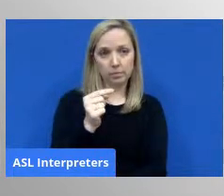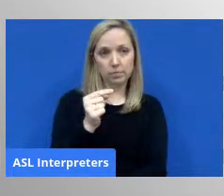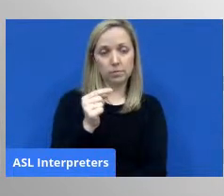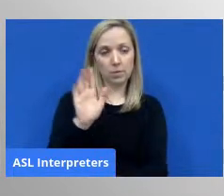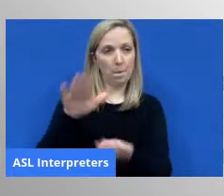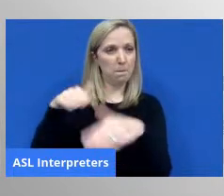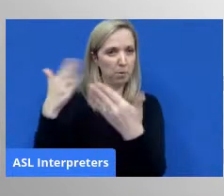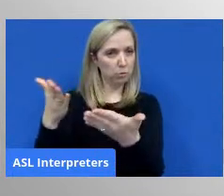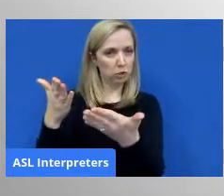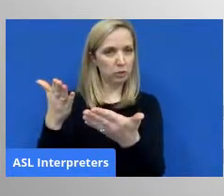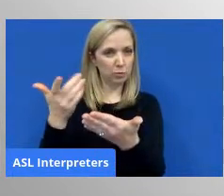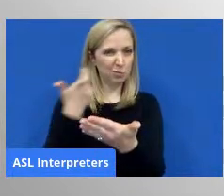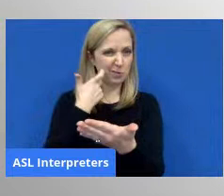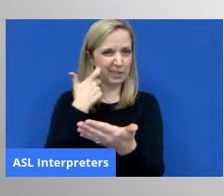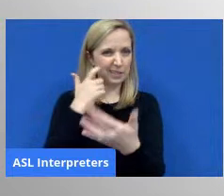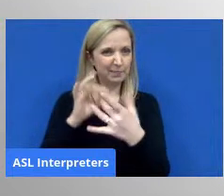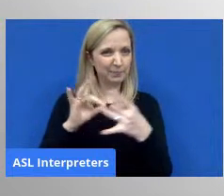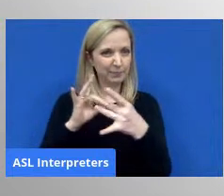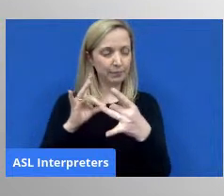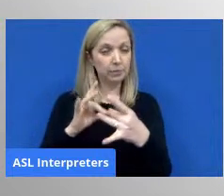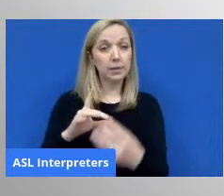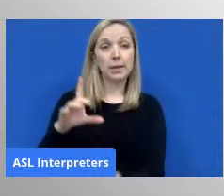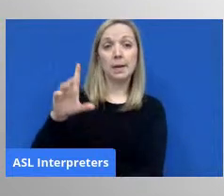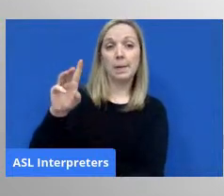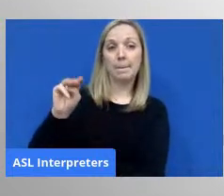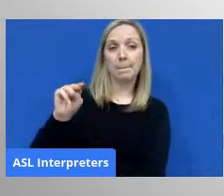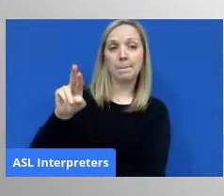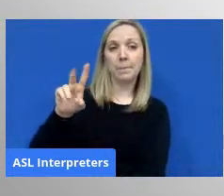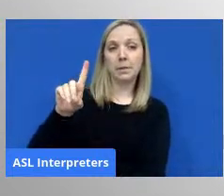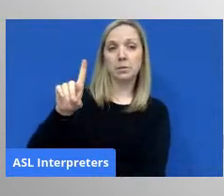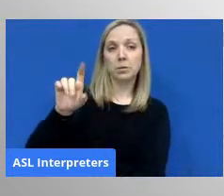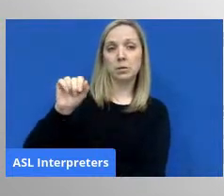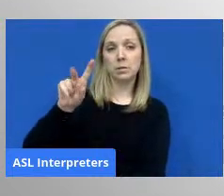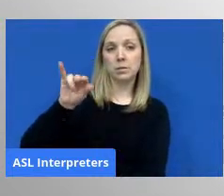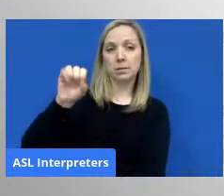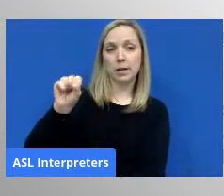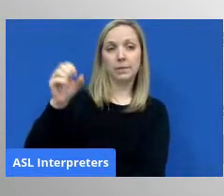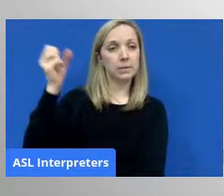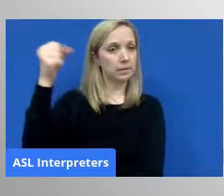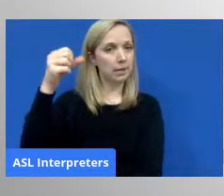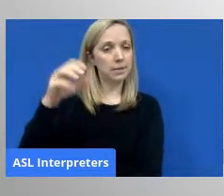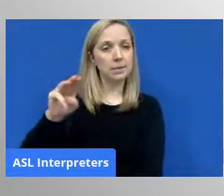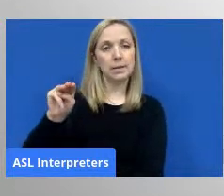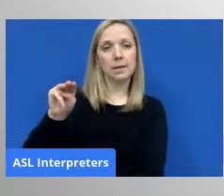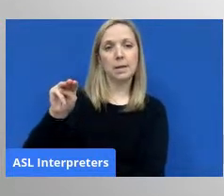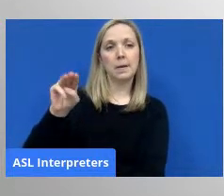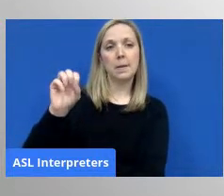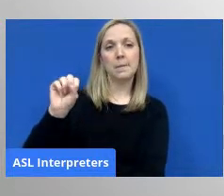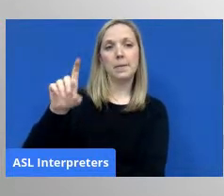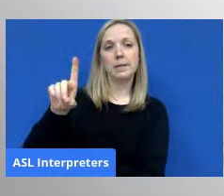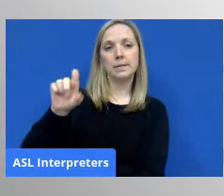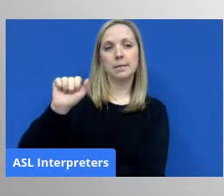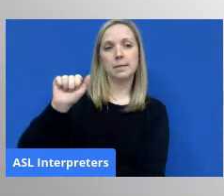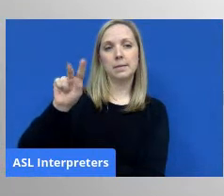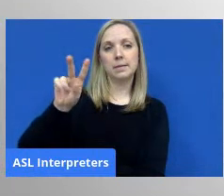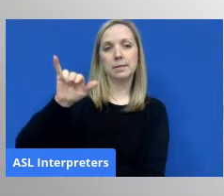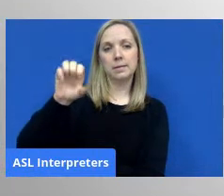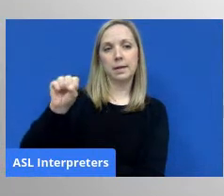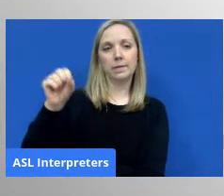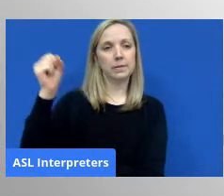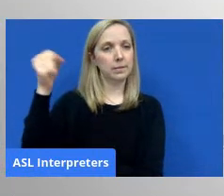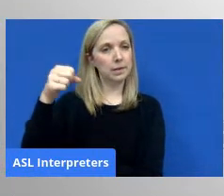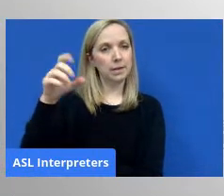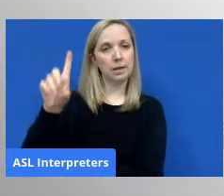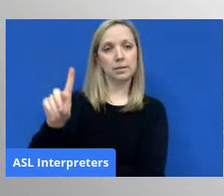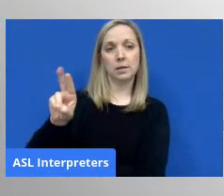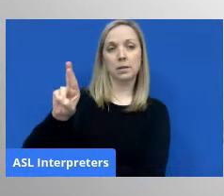motion? Yes, ma'am. Mr. Davis, Yes. Ms. Davis, Yes. Dr. Yeager,